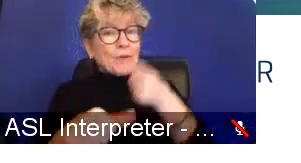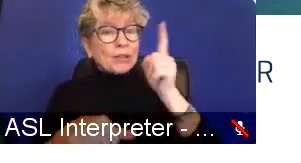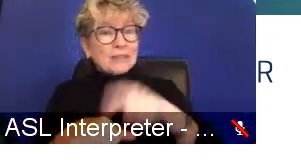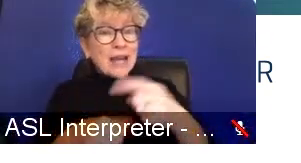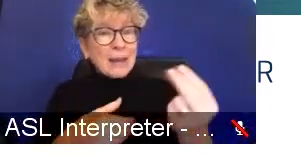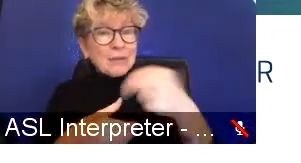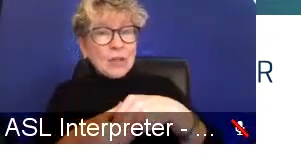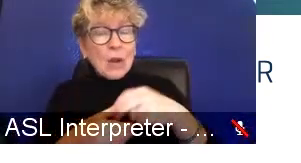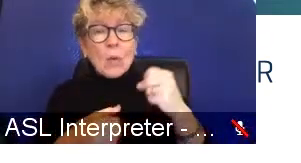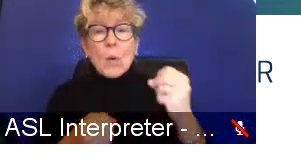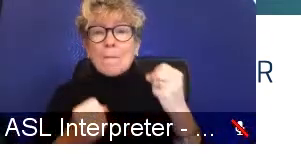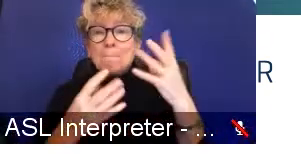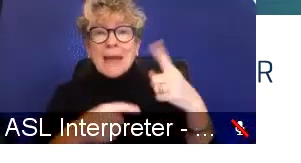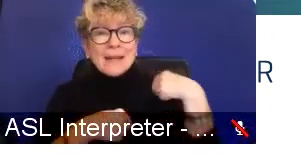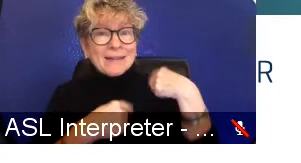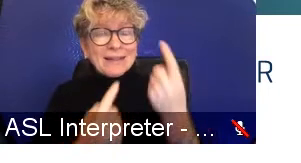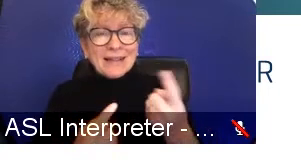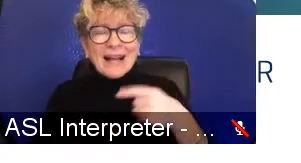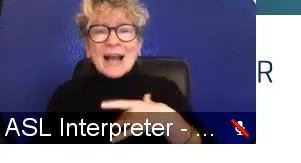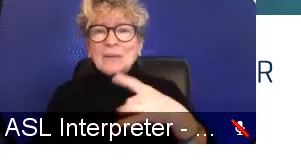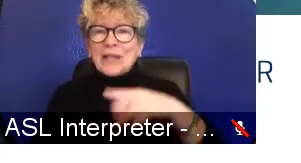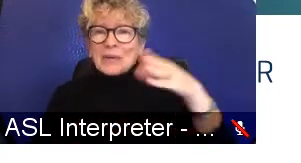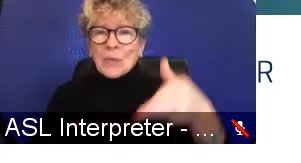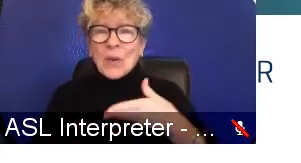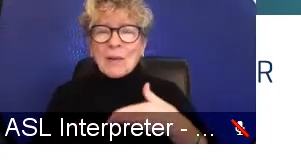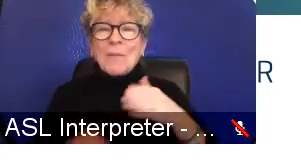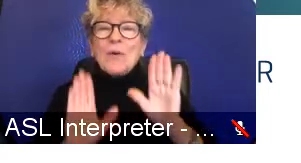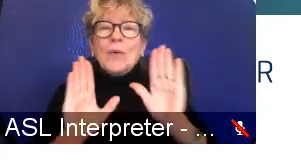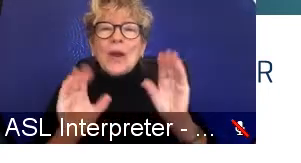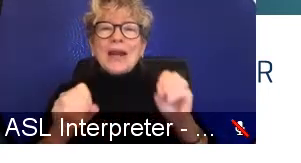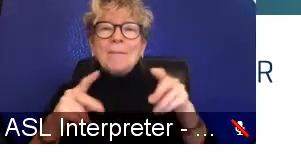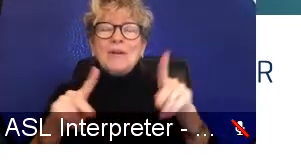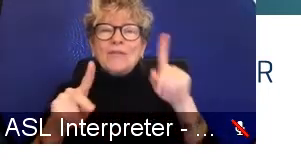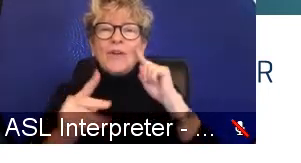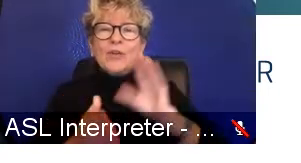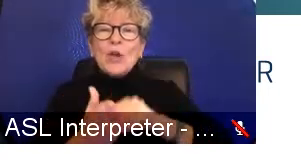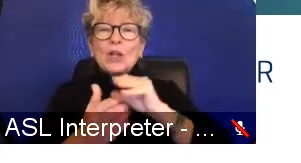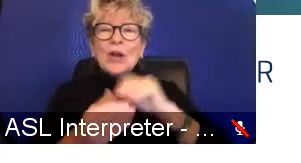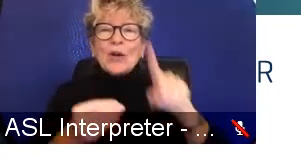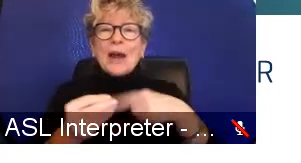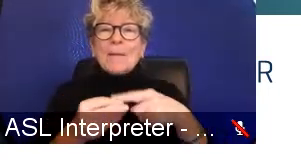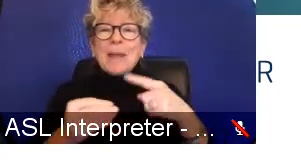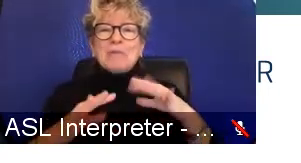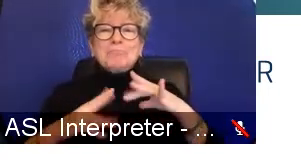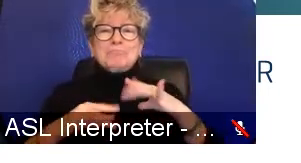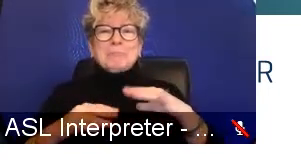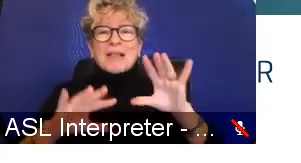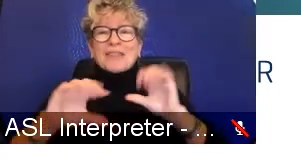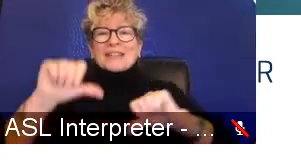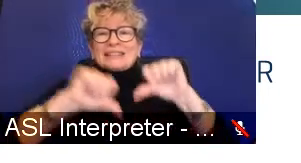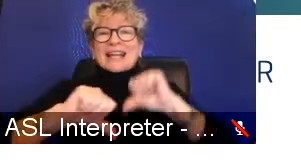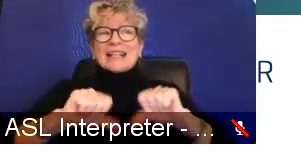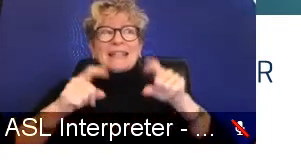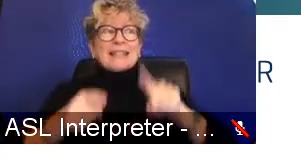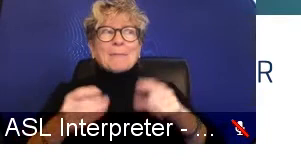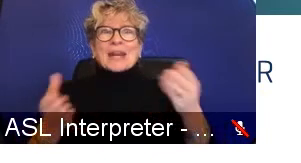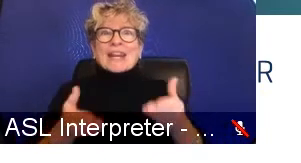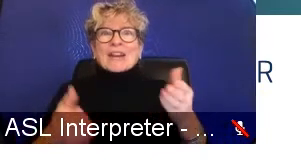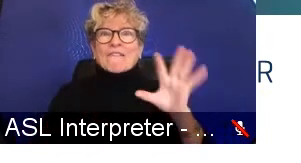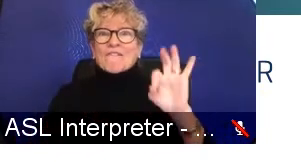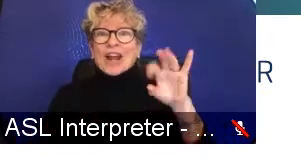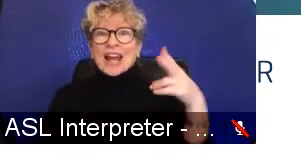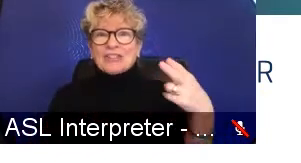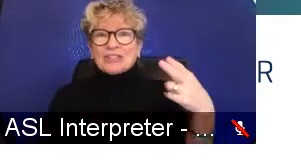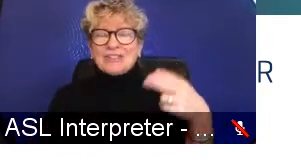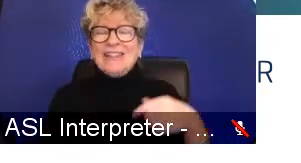many of them, I want to welcome you. This is a wonderful chance for you to learn about the incredible science that's happening here at the Fred Hutch. And I really look forward